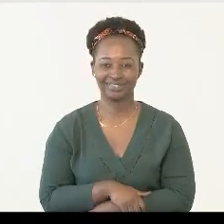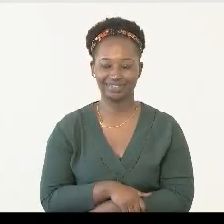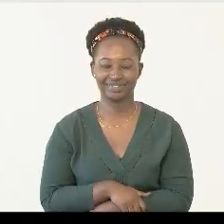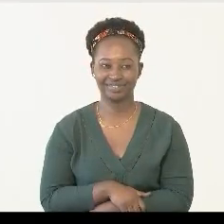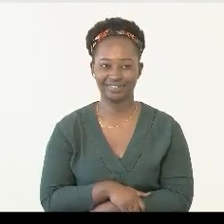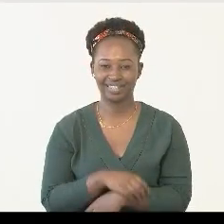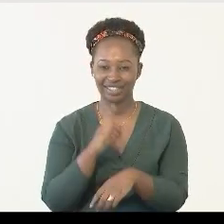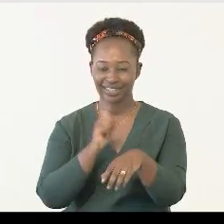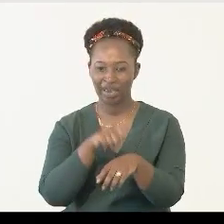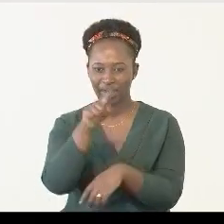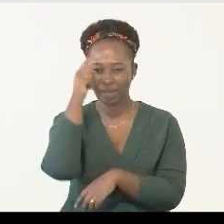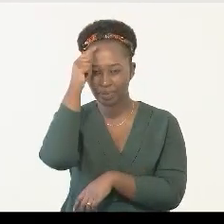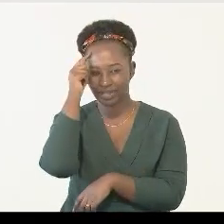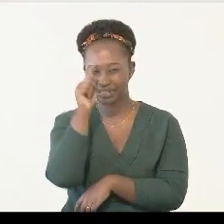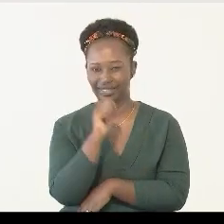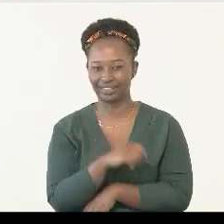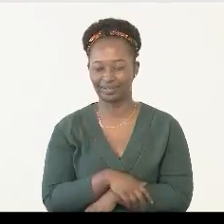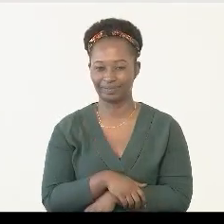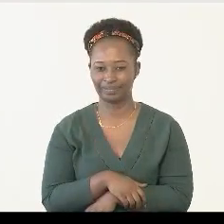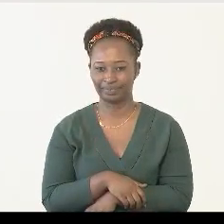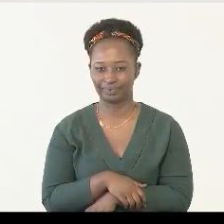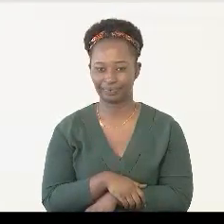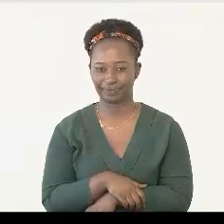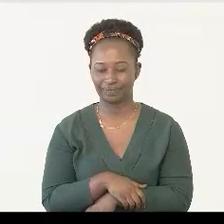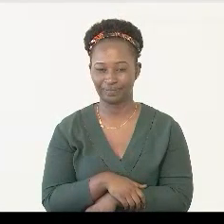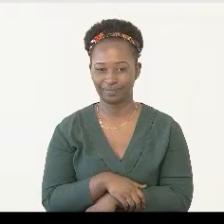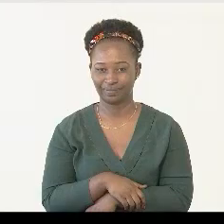I give you time to think about it. What is it?